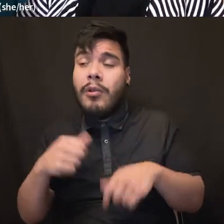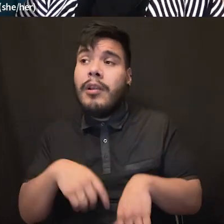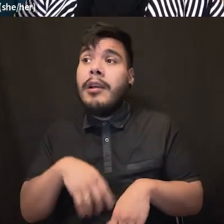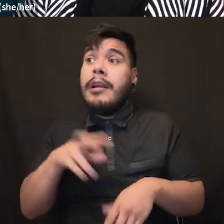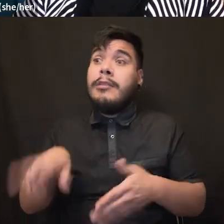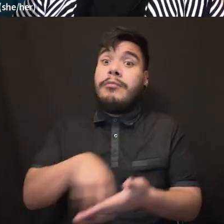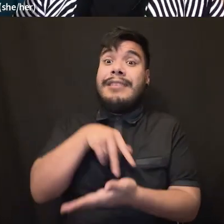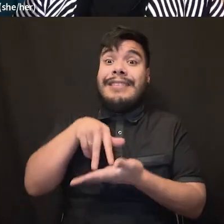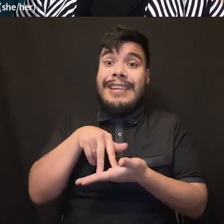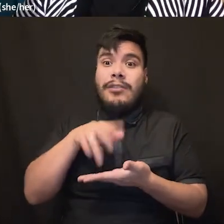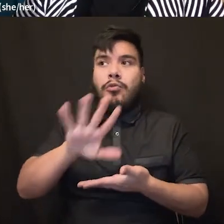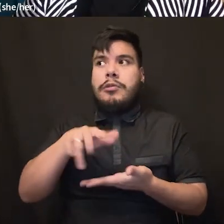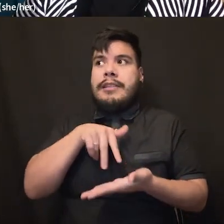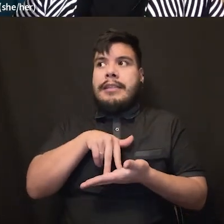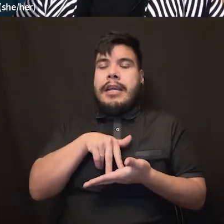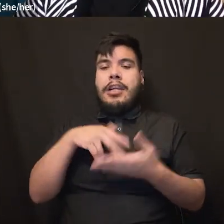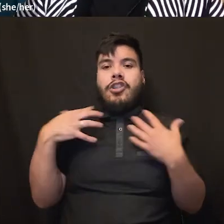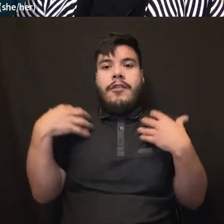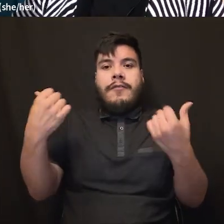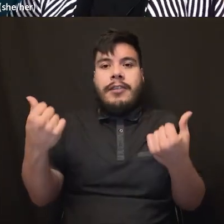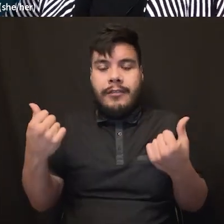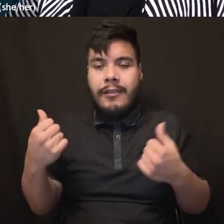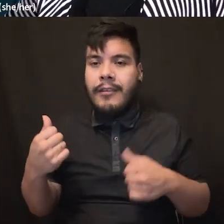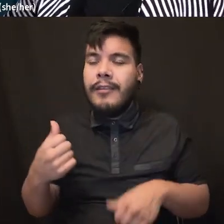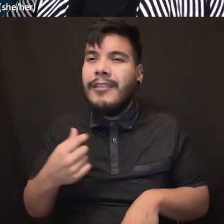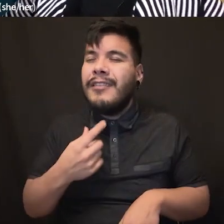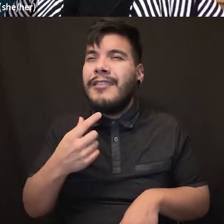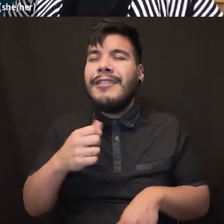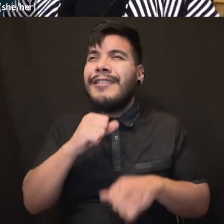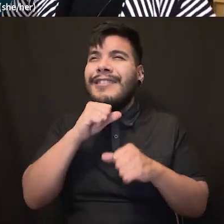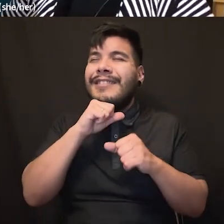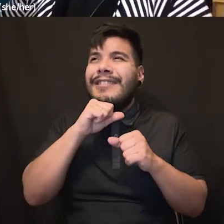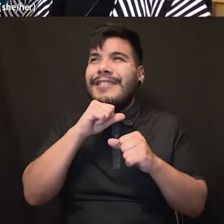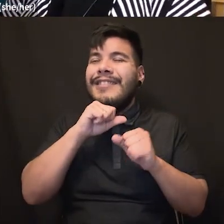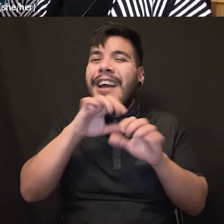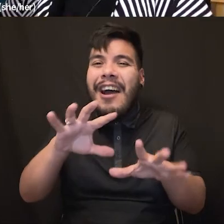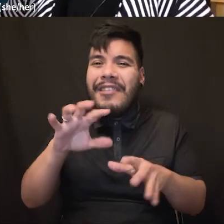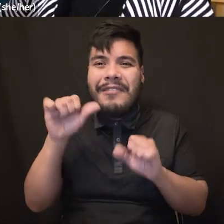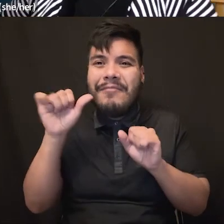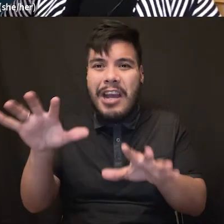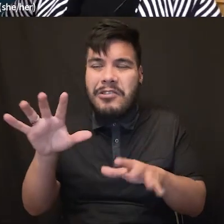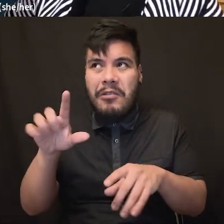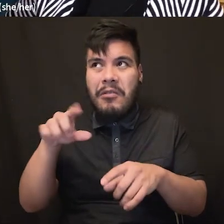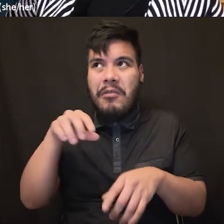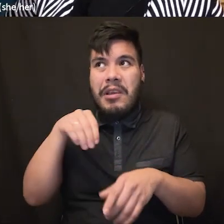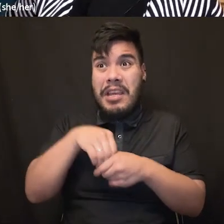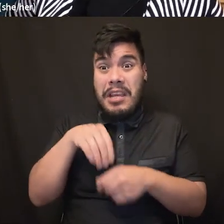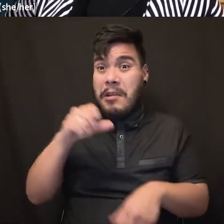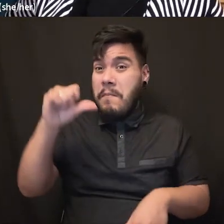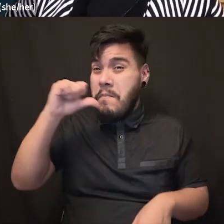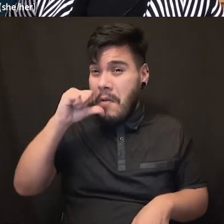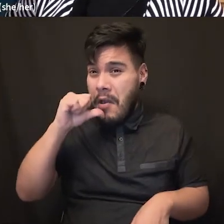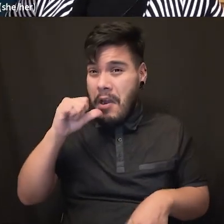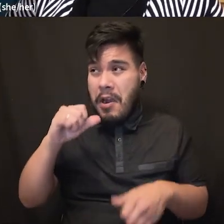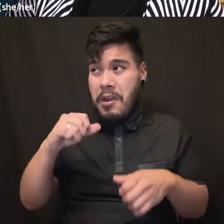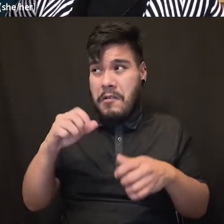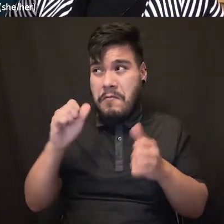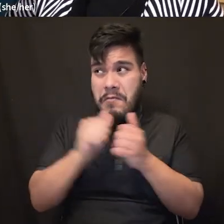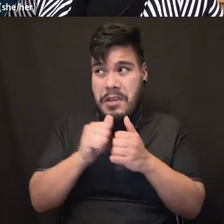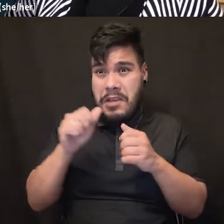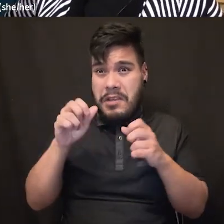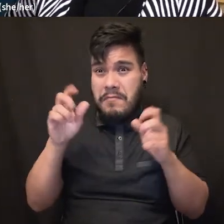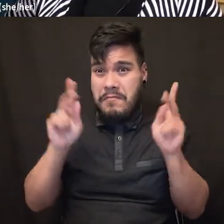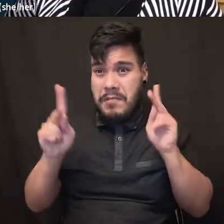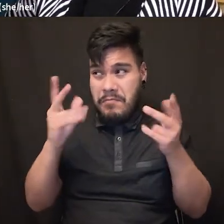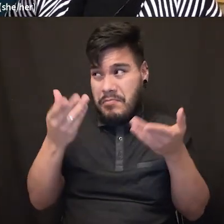have stage presence, right? There's nothing like magical about being in a horrible bar surrounded by people you don't like that will do that. It